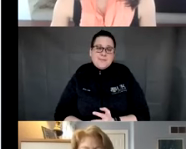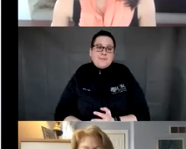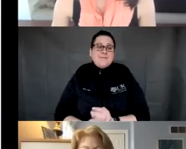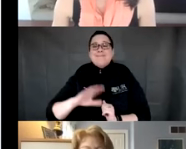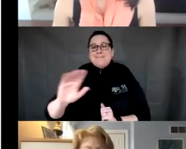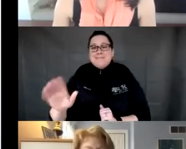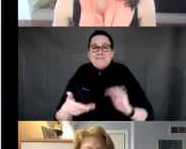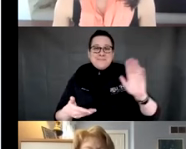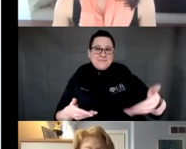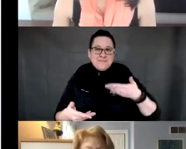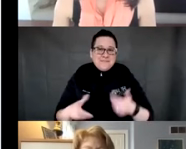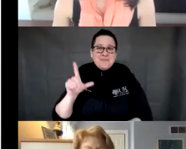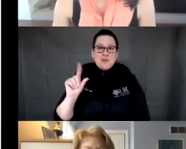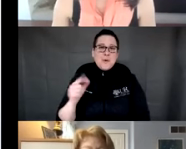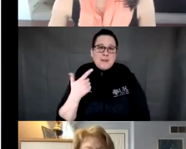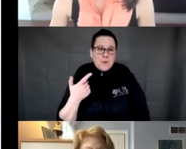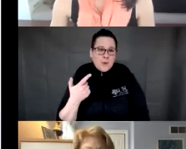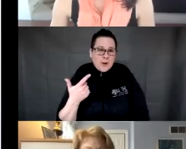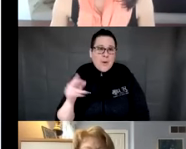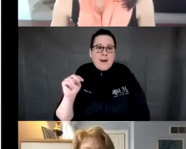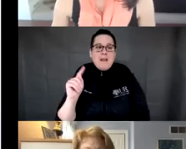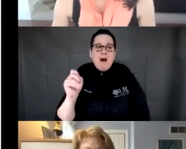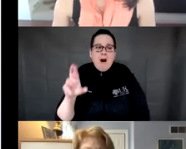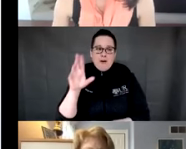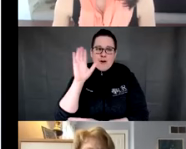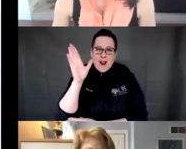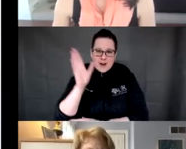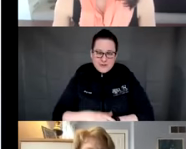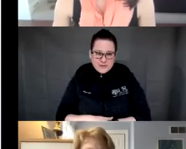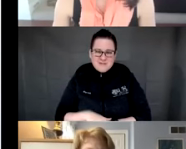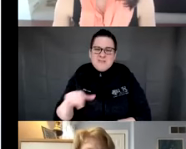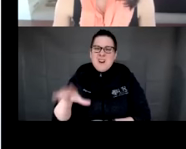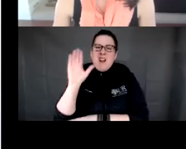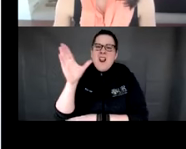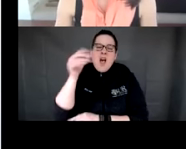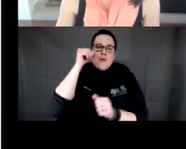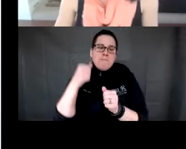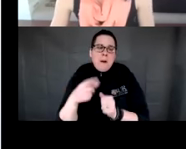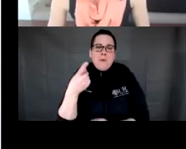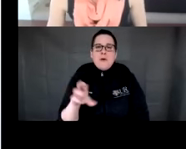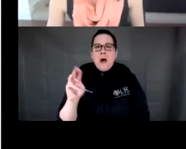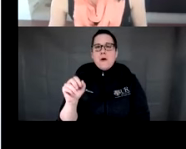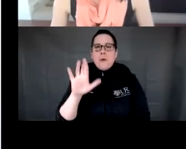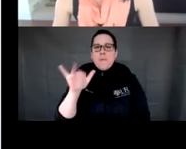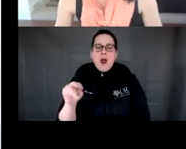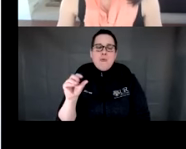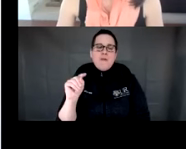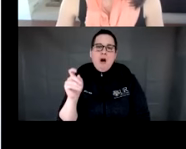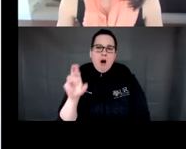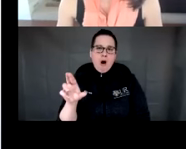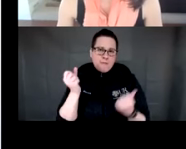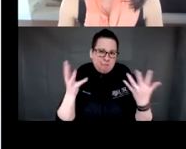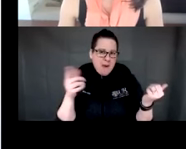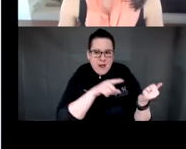Welcome everyone to the 2021 Notter Lecture. This lecture commemorates Dr. Mary Notter. Many of